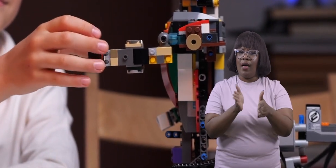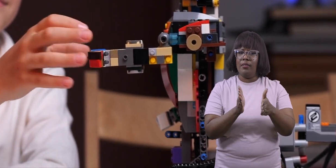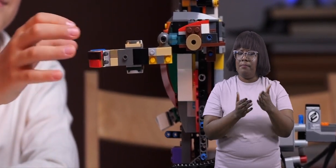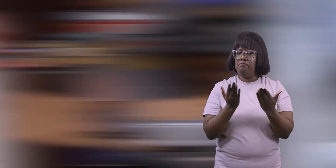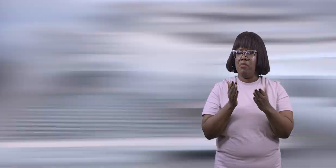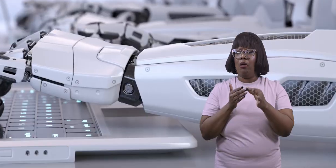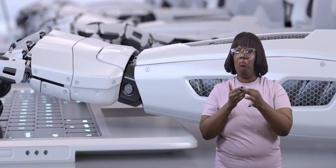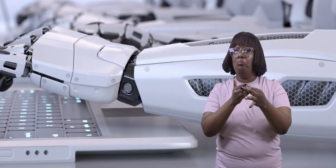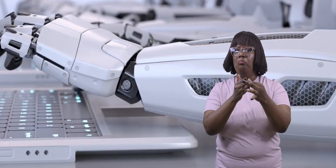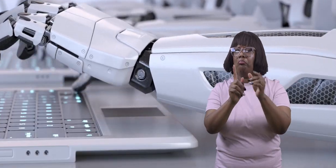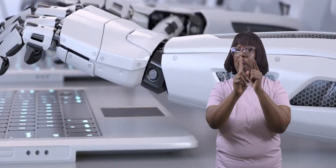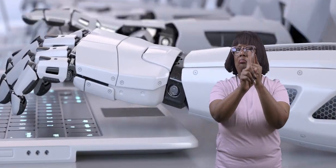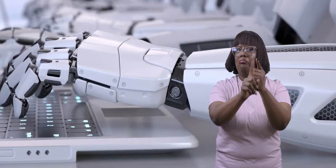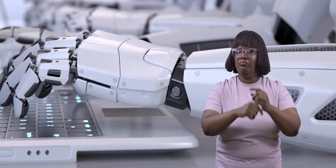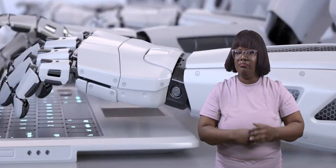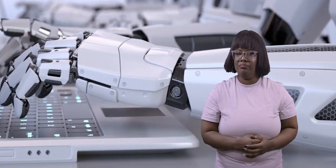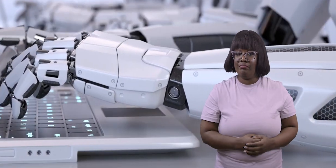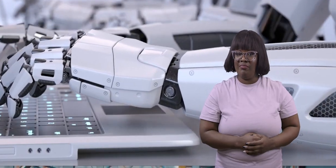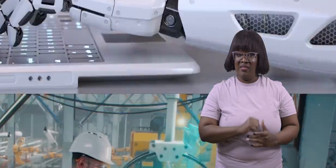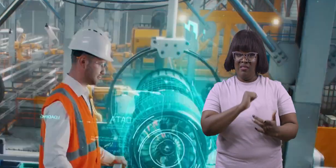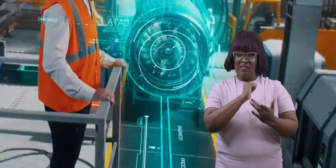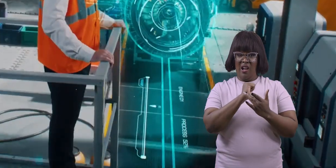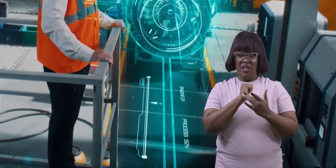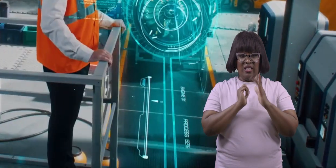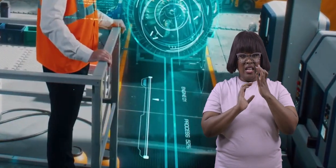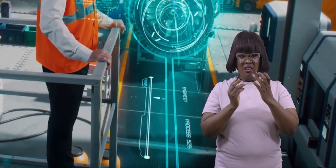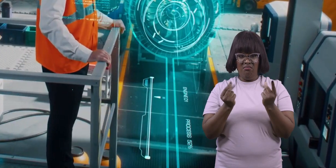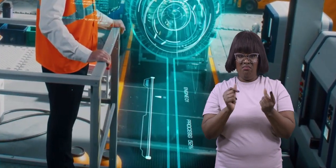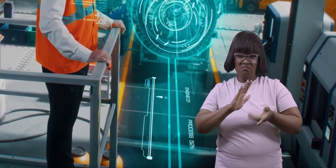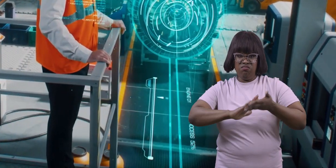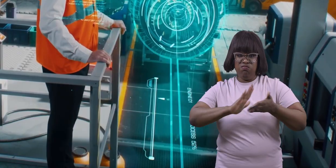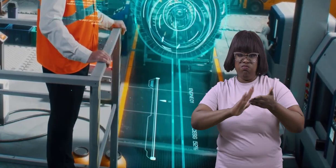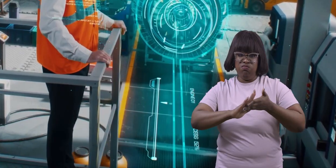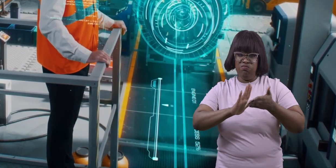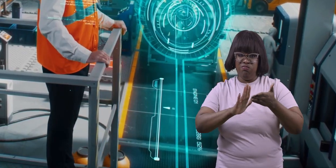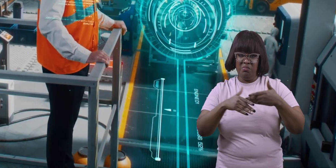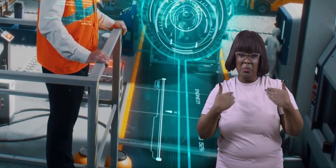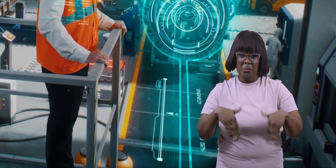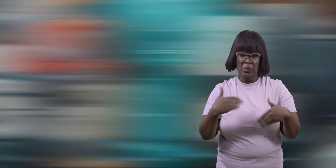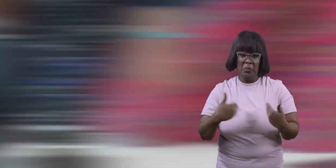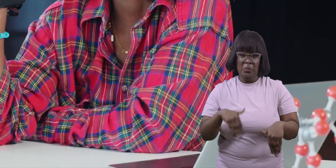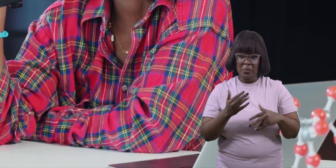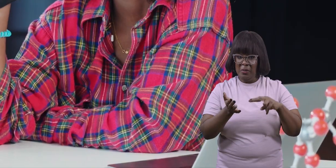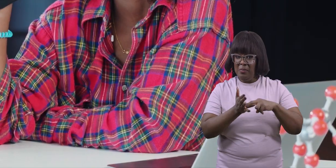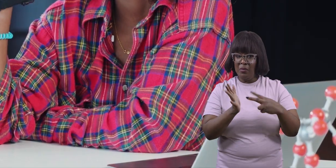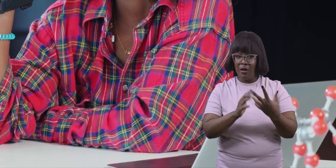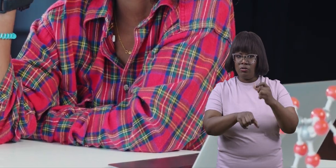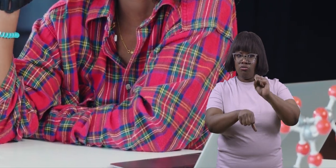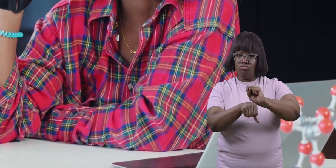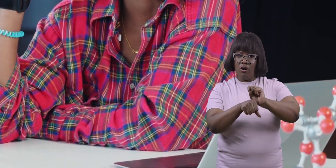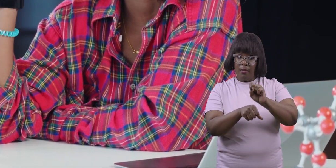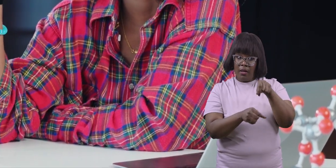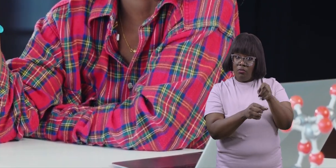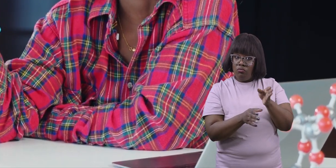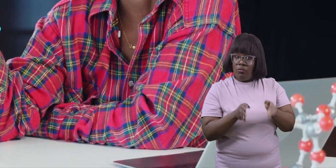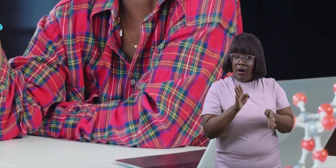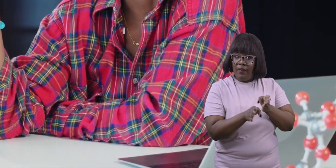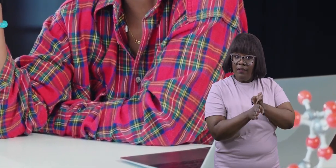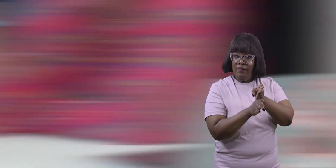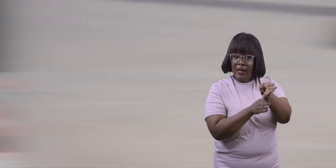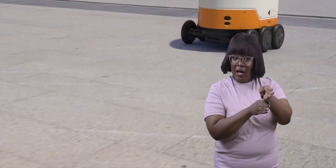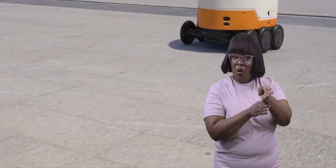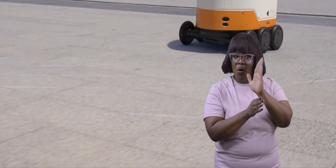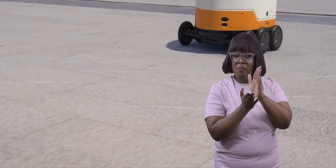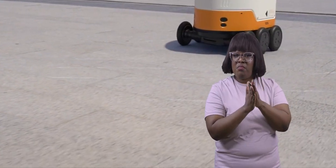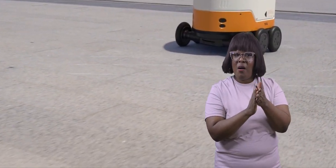cool career path may take you. Technology is moving at a rapid pace, which means that jobs in the robotics